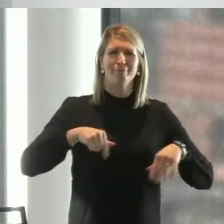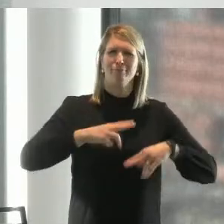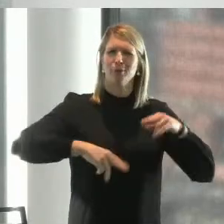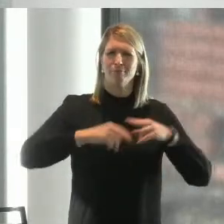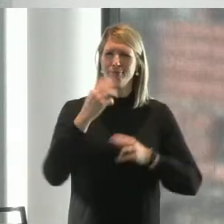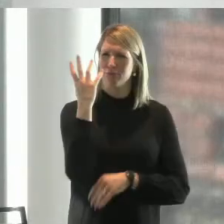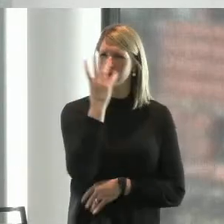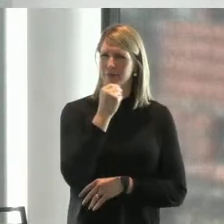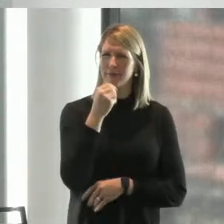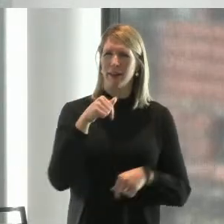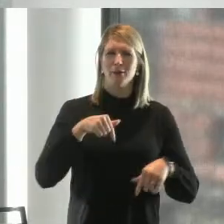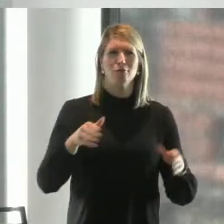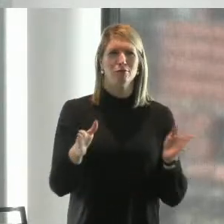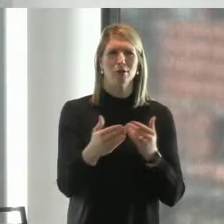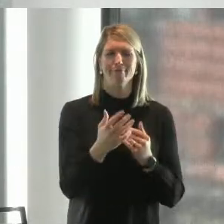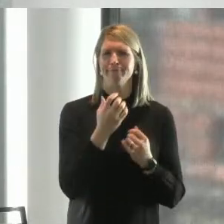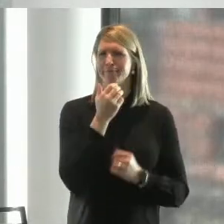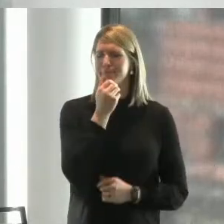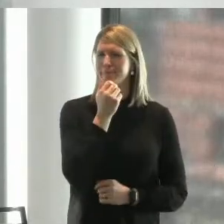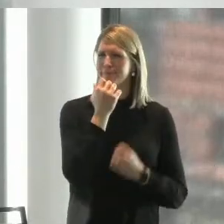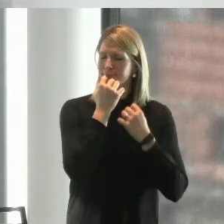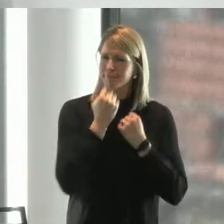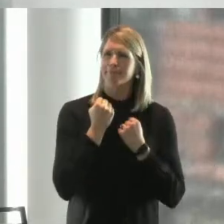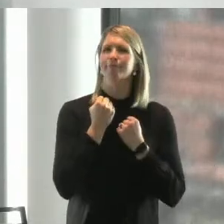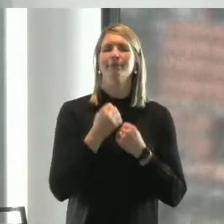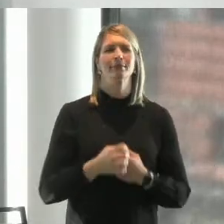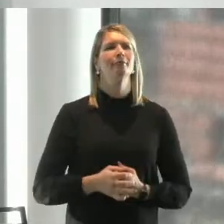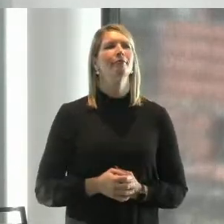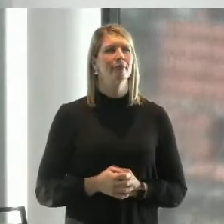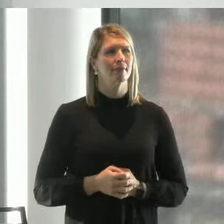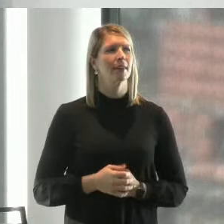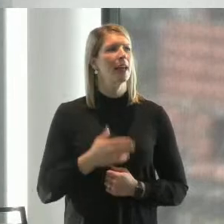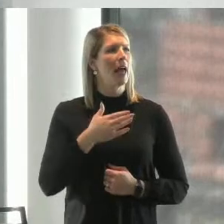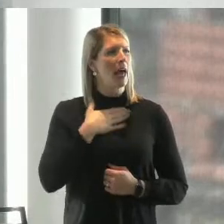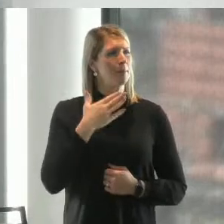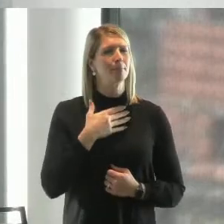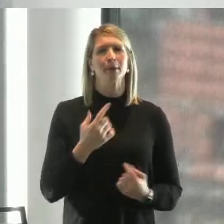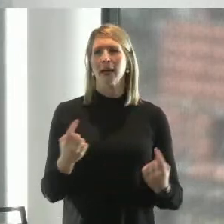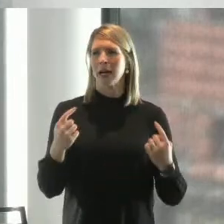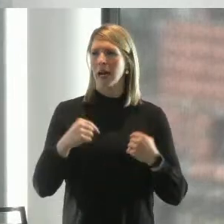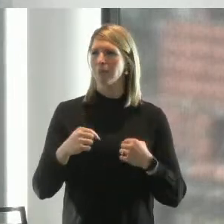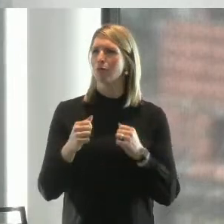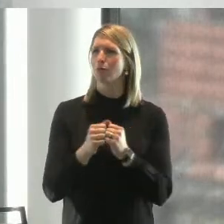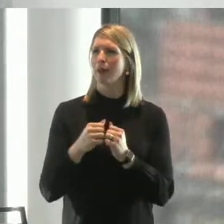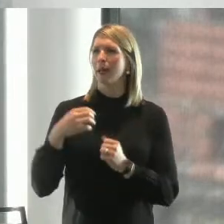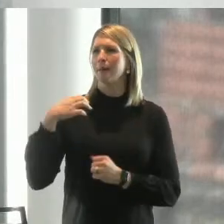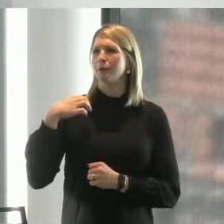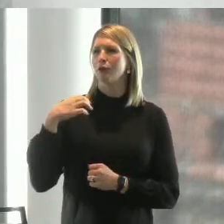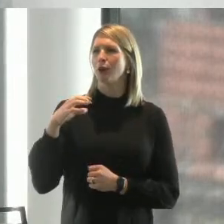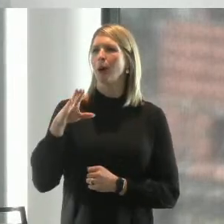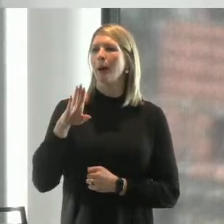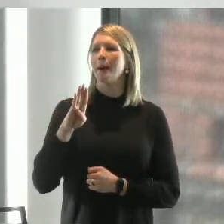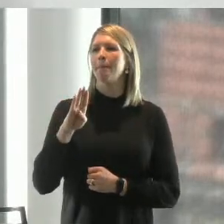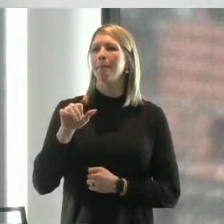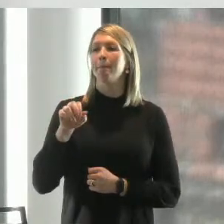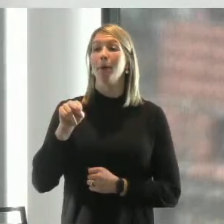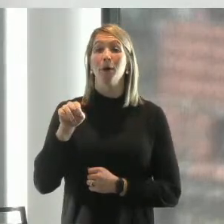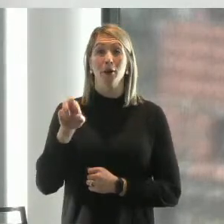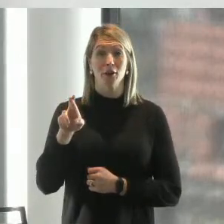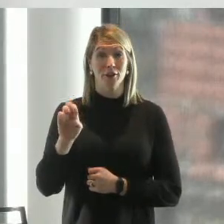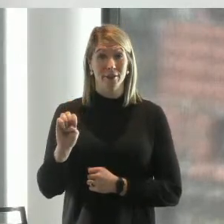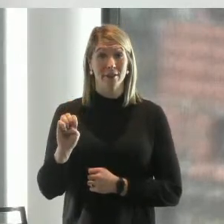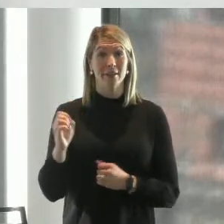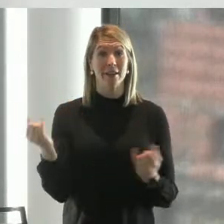in this room in particular. I'm very glad to be here with Minister Byrne today and to share some important news